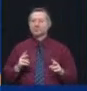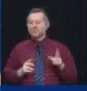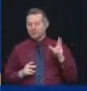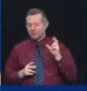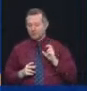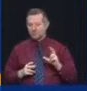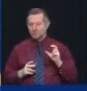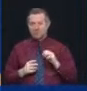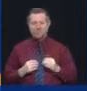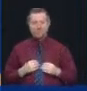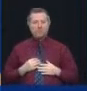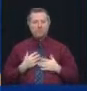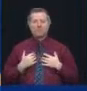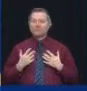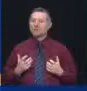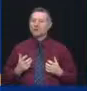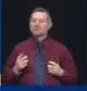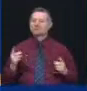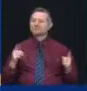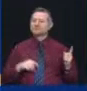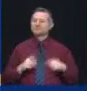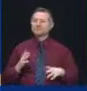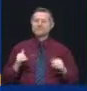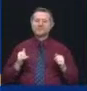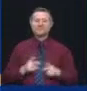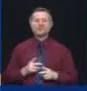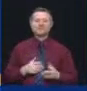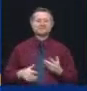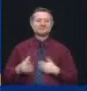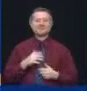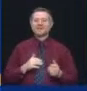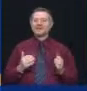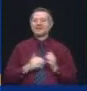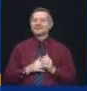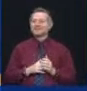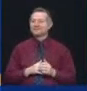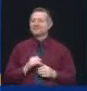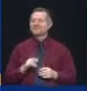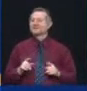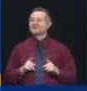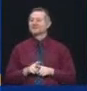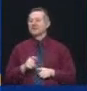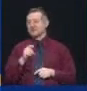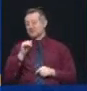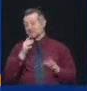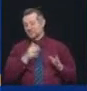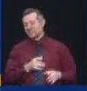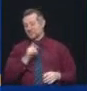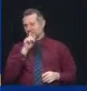in the same space with each other again. You have your first bookings.